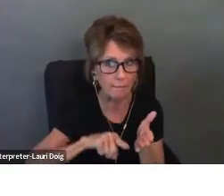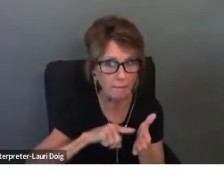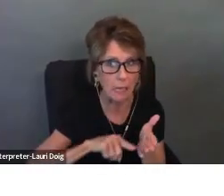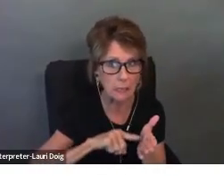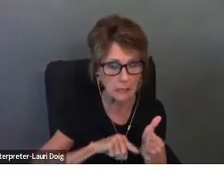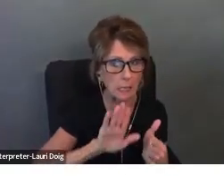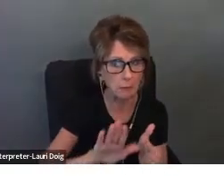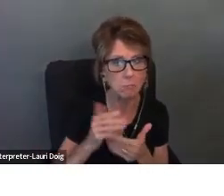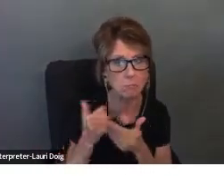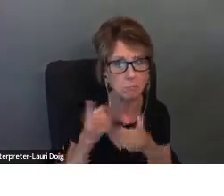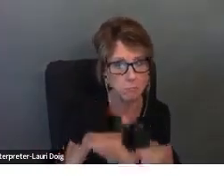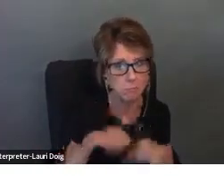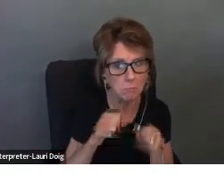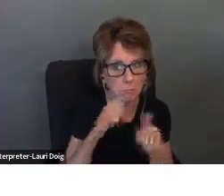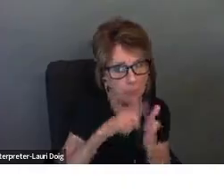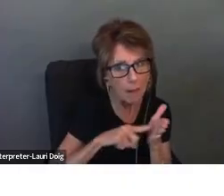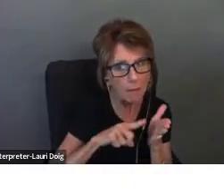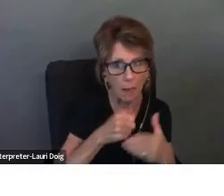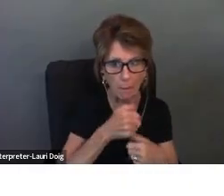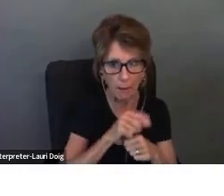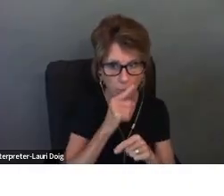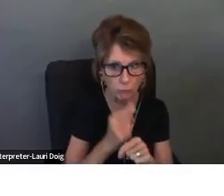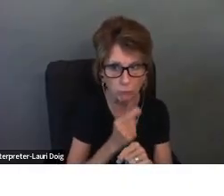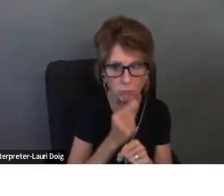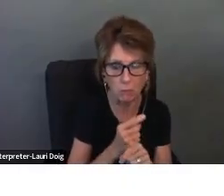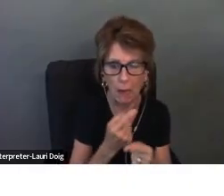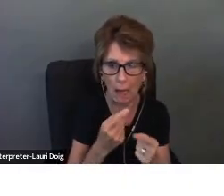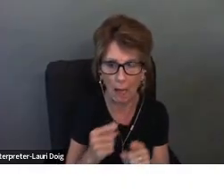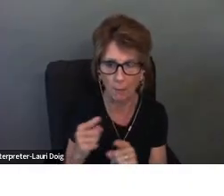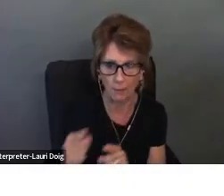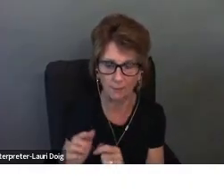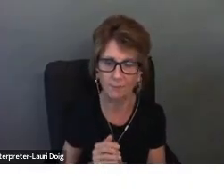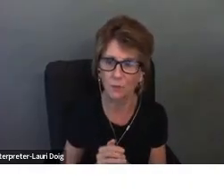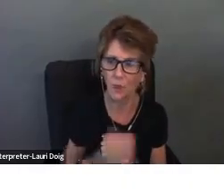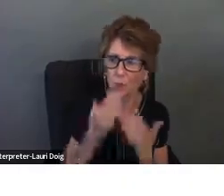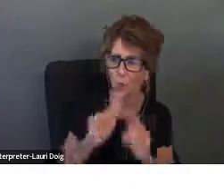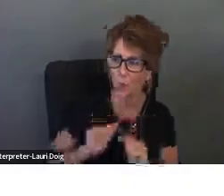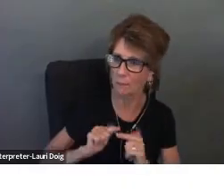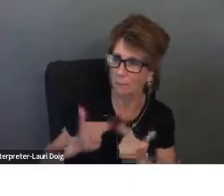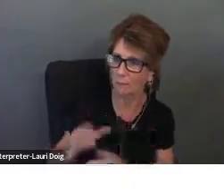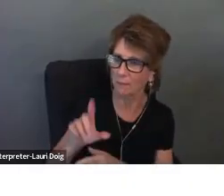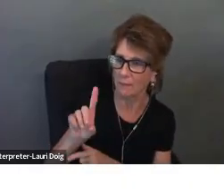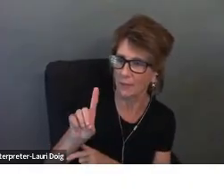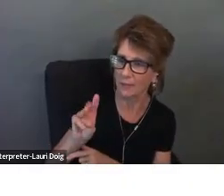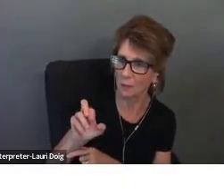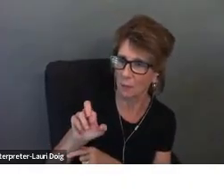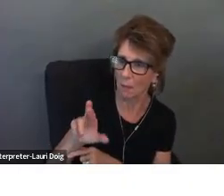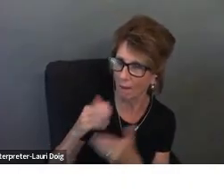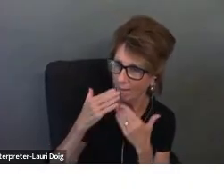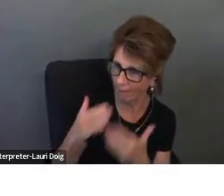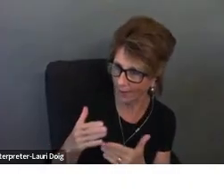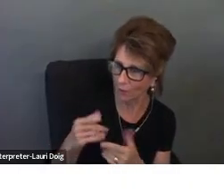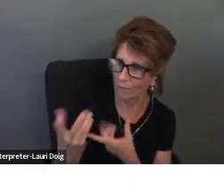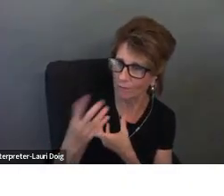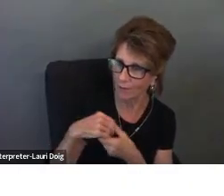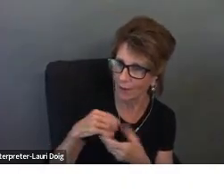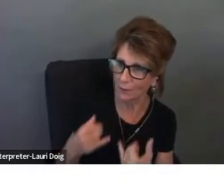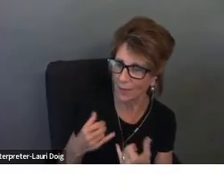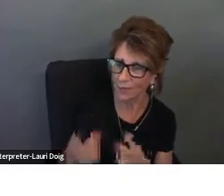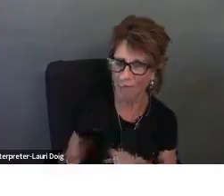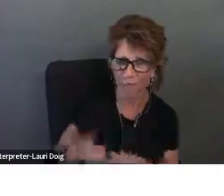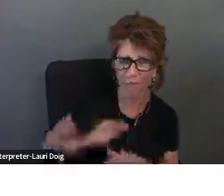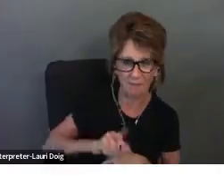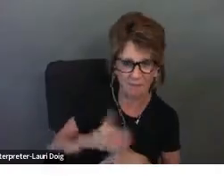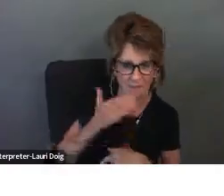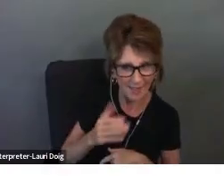to Demar to take away the presentation. Thank you so much, Demar, for being with us today. We look forward to learning from you. Thank you, Misha, for that